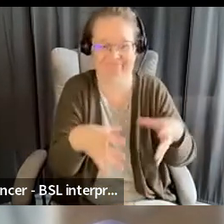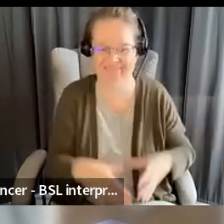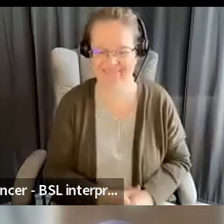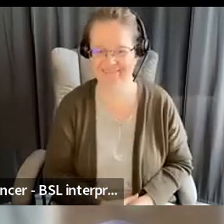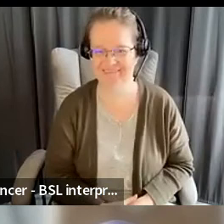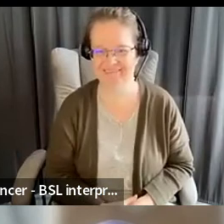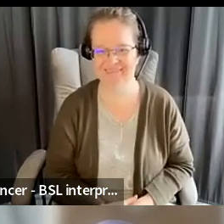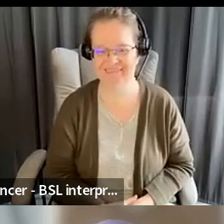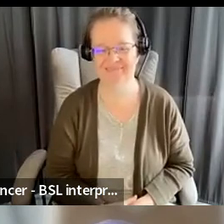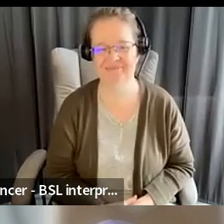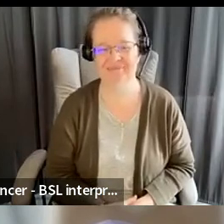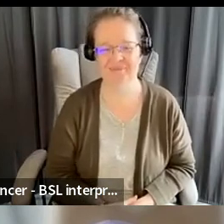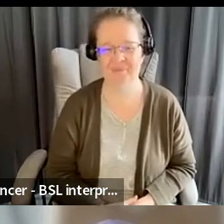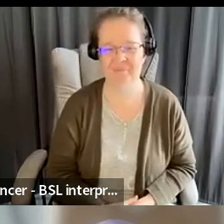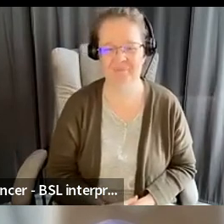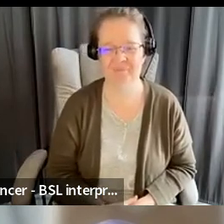That's really, really good.